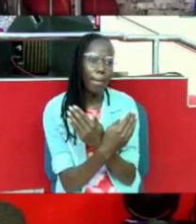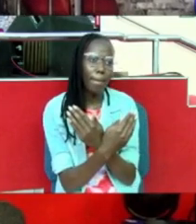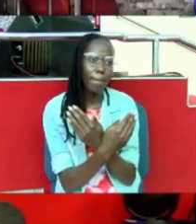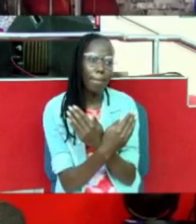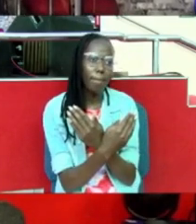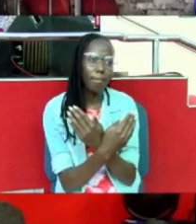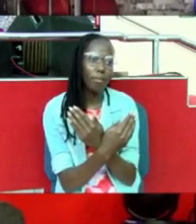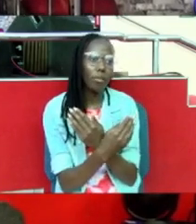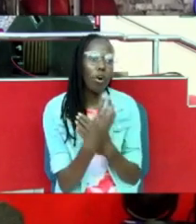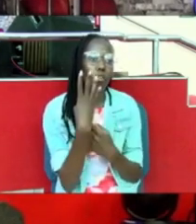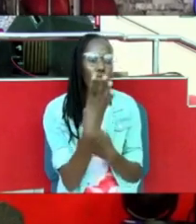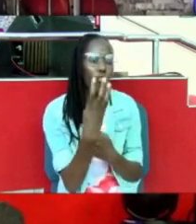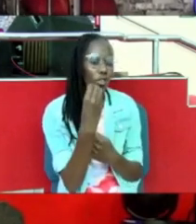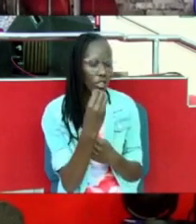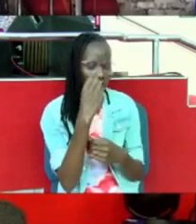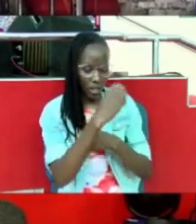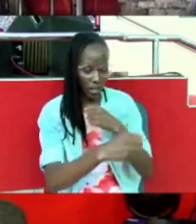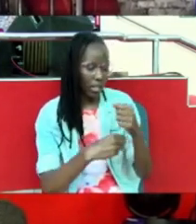40 years,